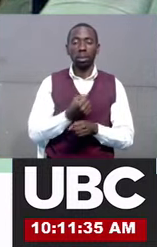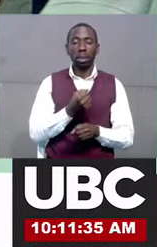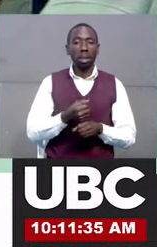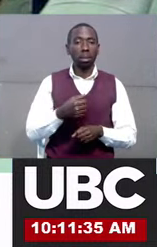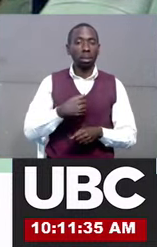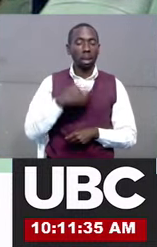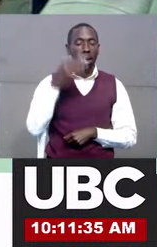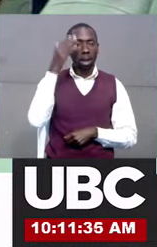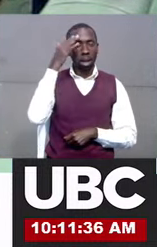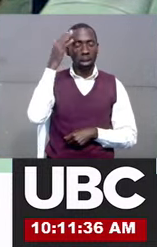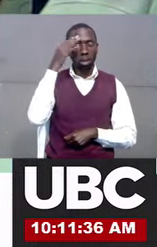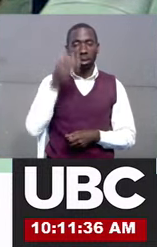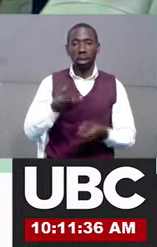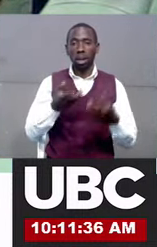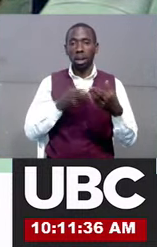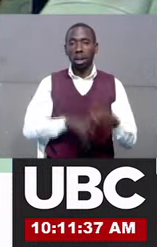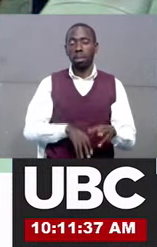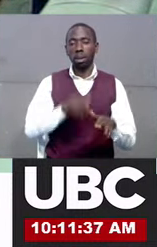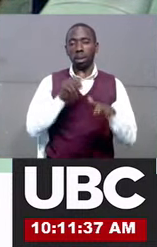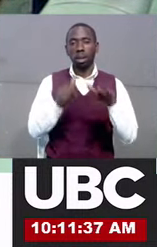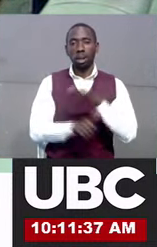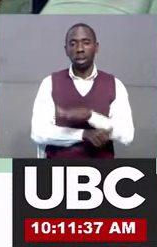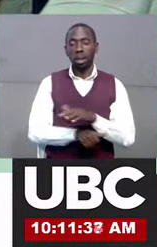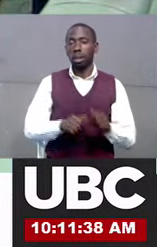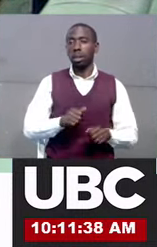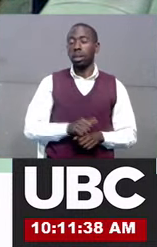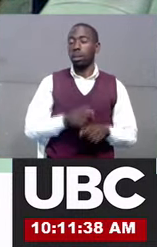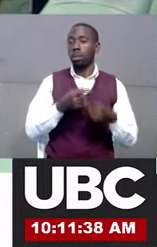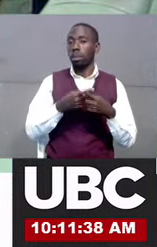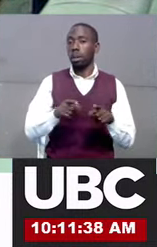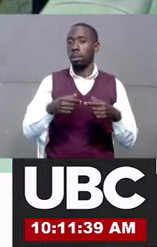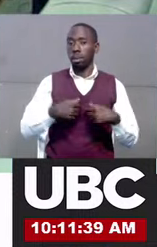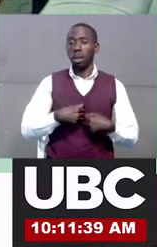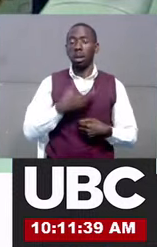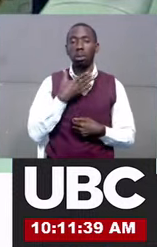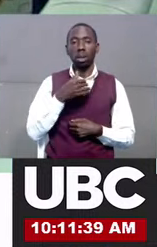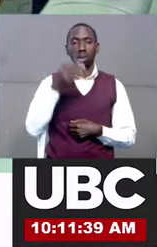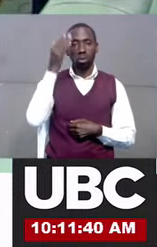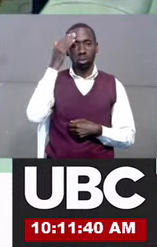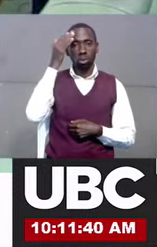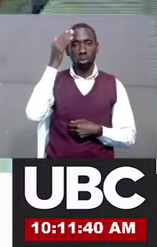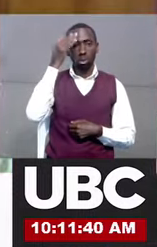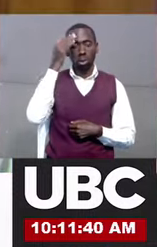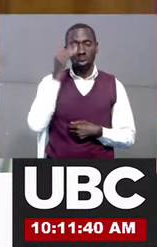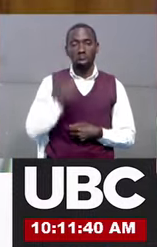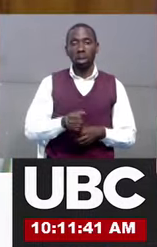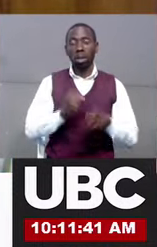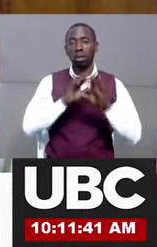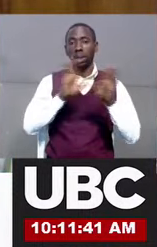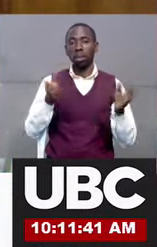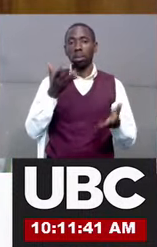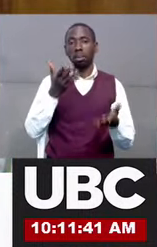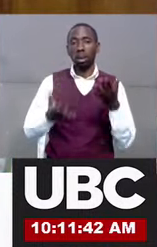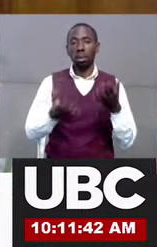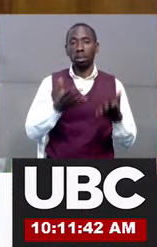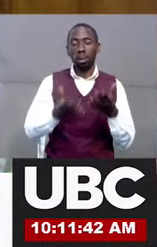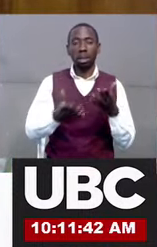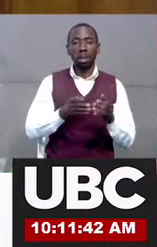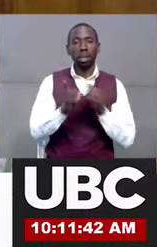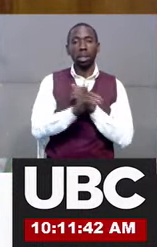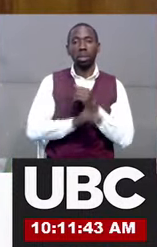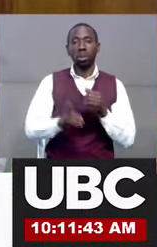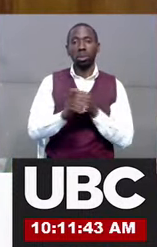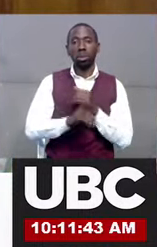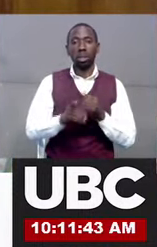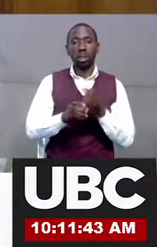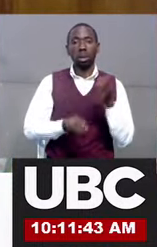that it happens under decentralization. So I wanted to find out the clarification. Maybe has the district come